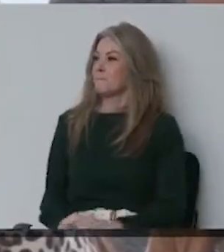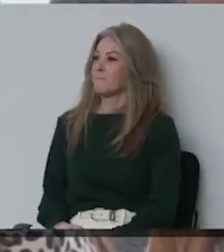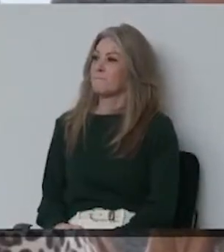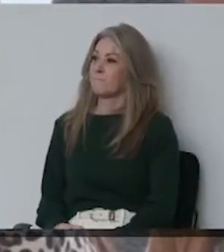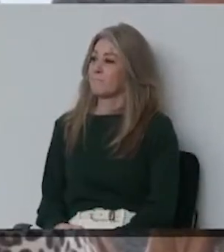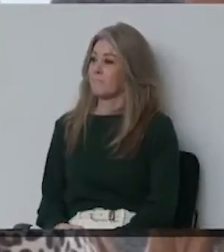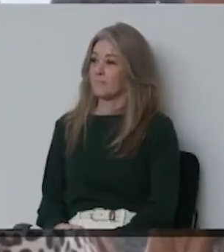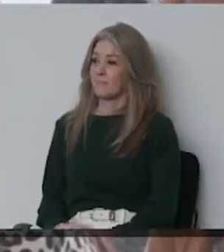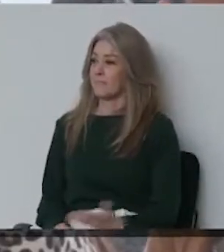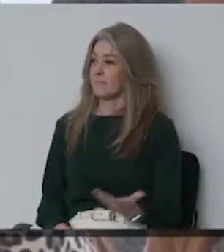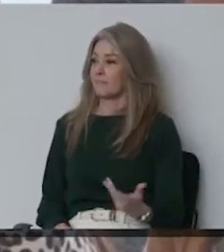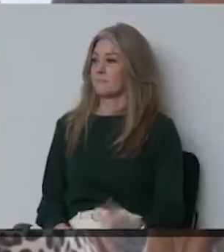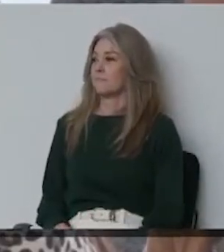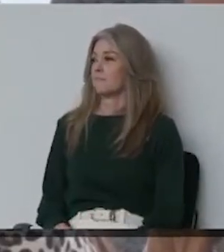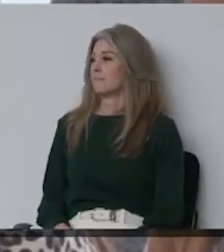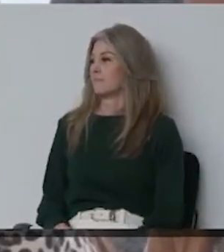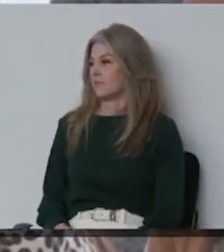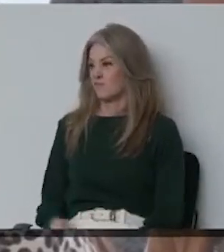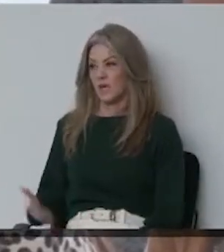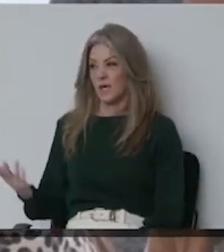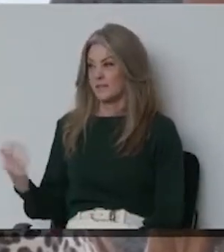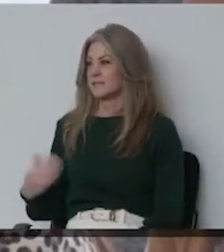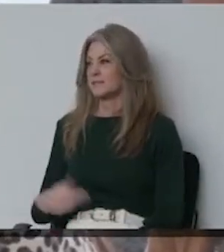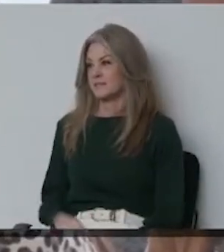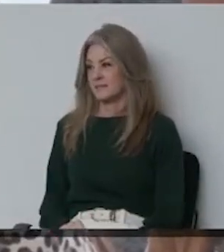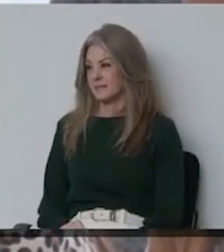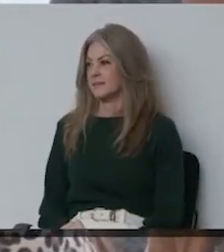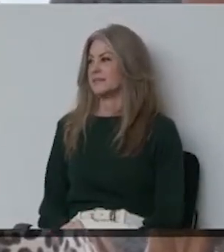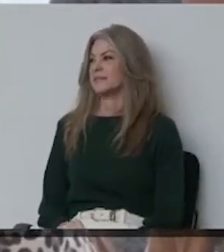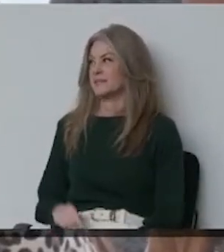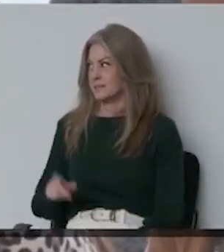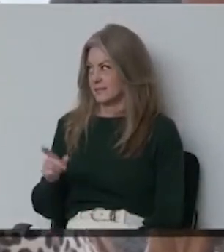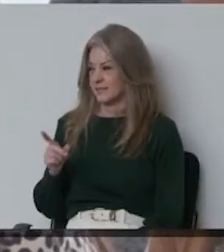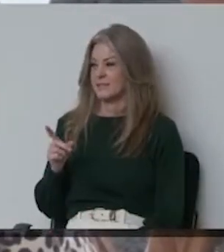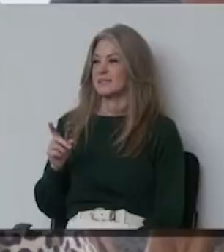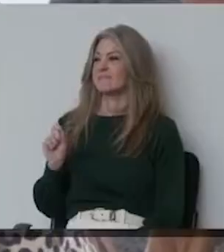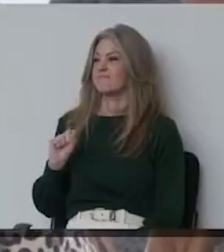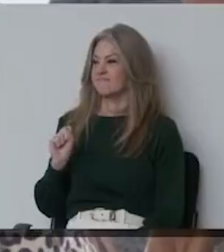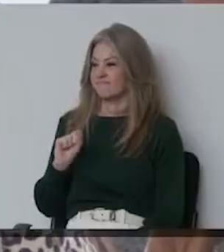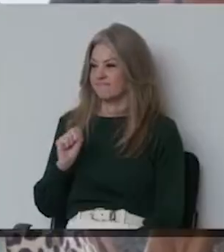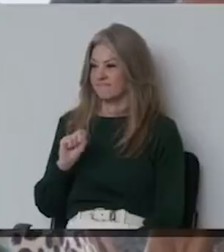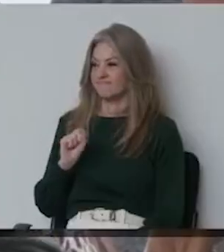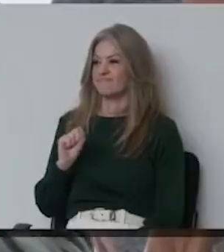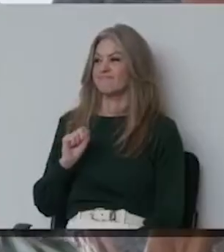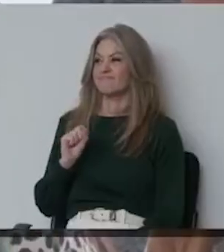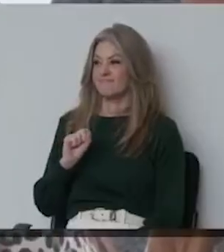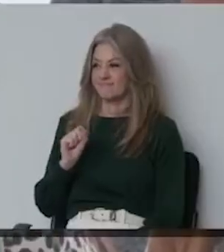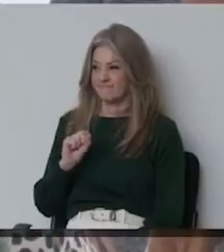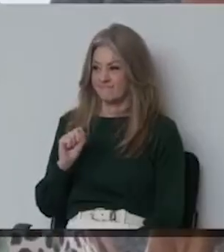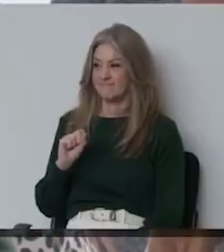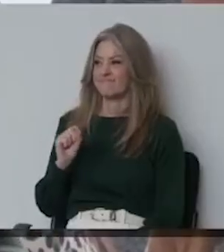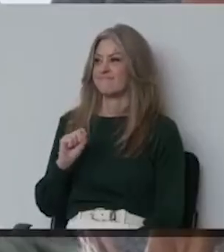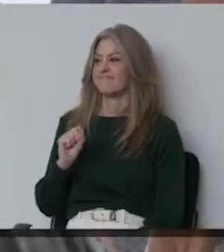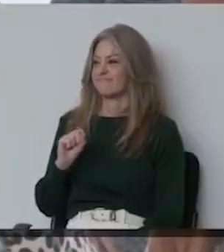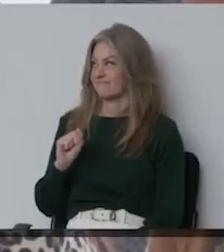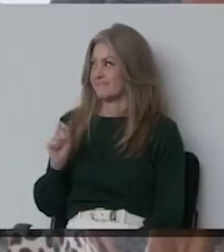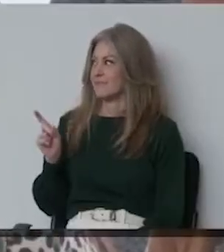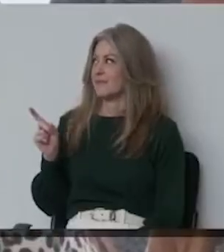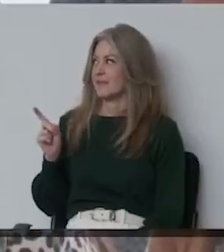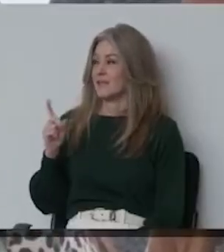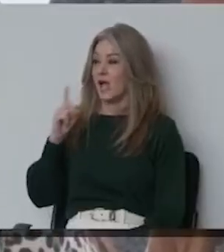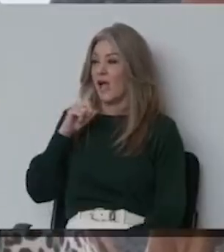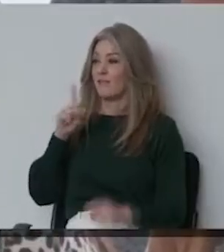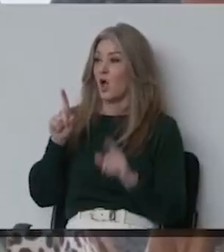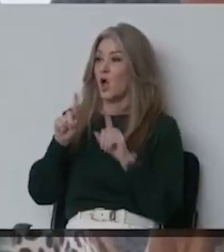headers and paragraph text in your tab order. So I had thought that a